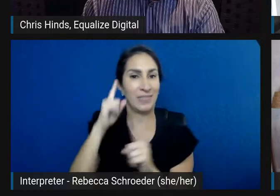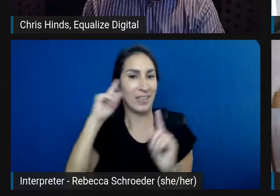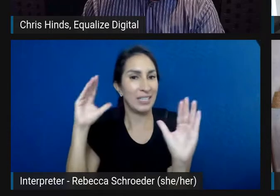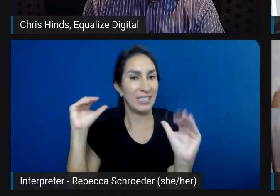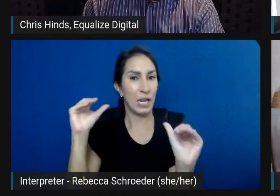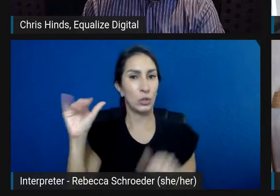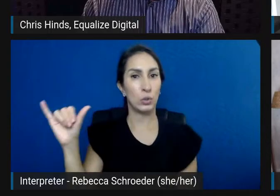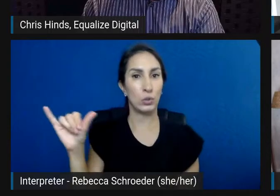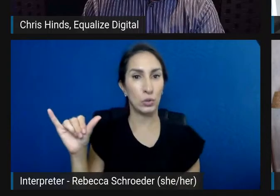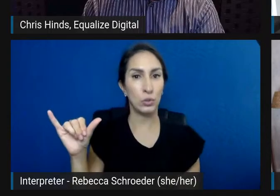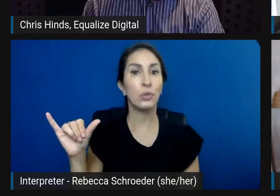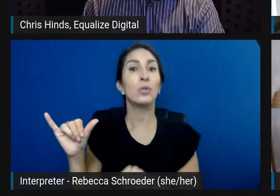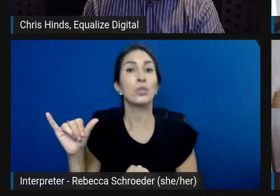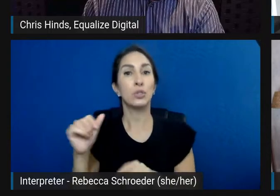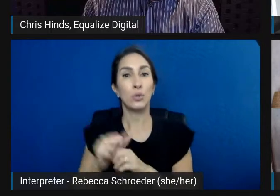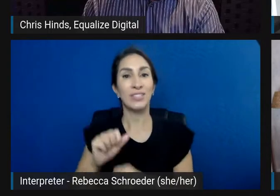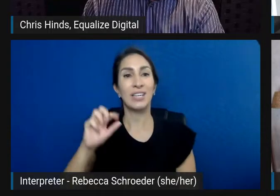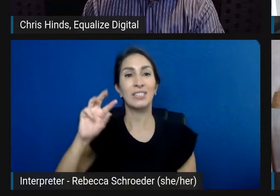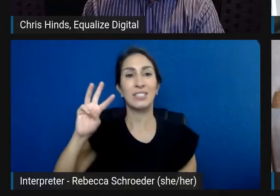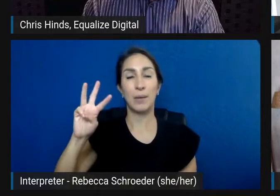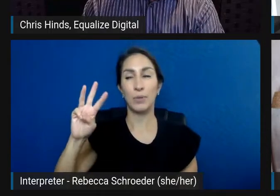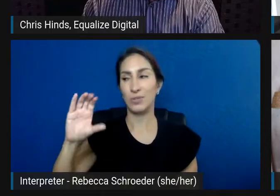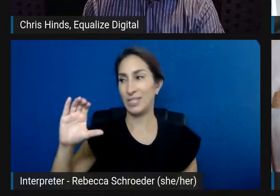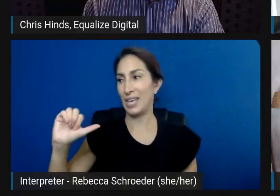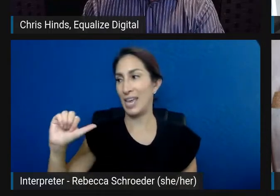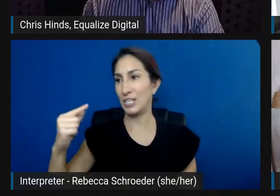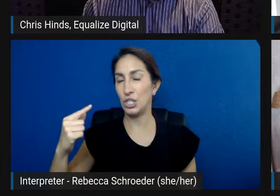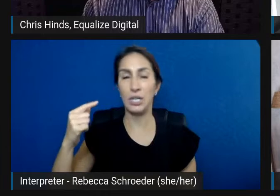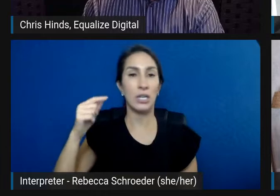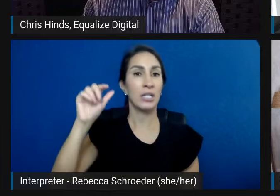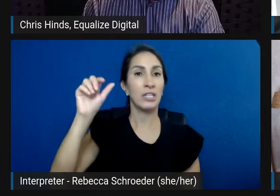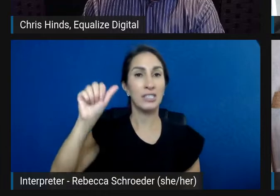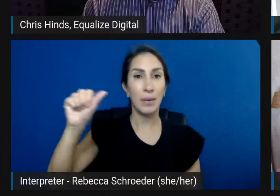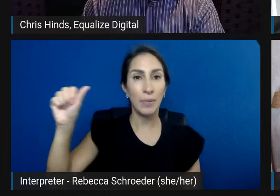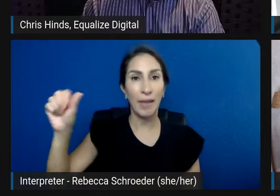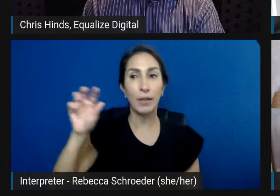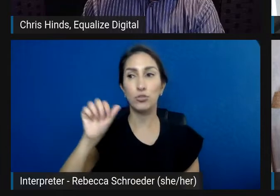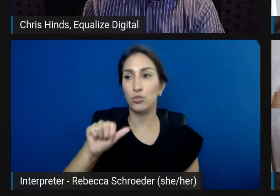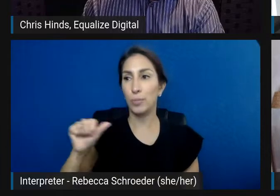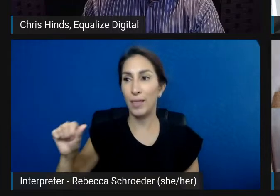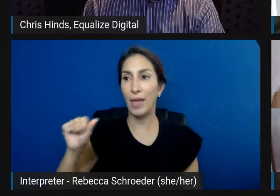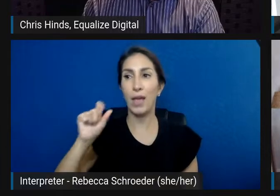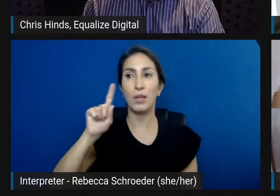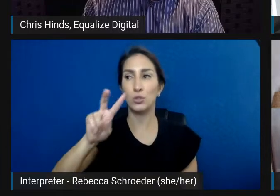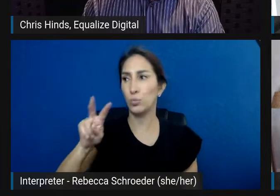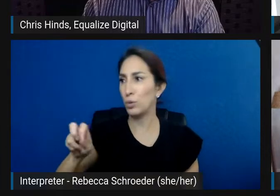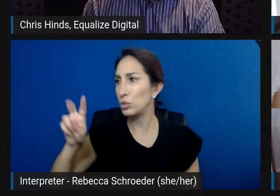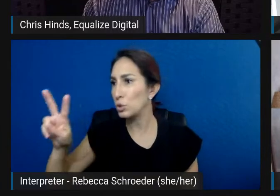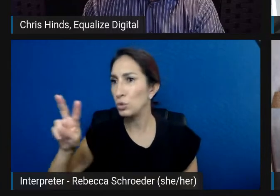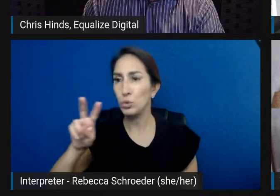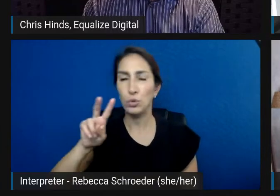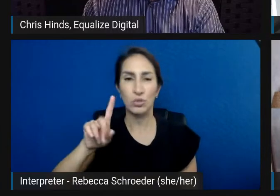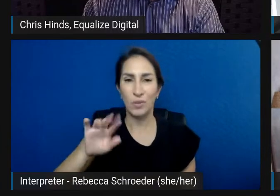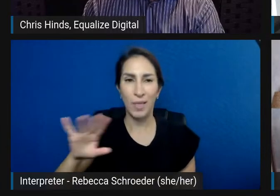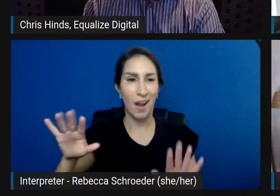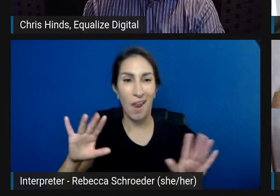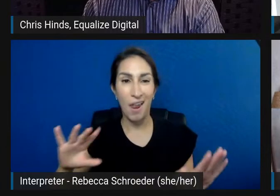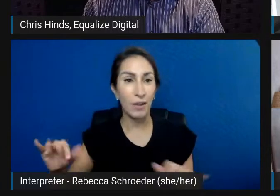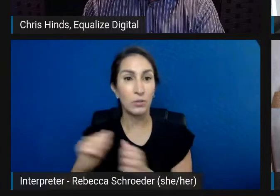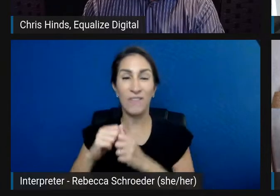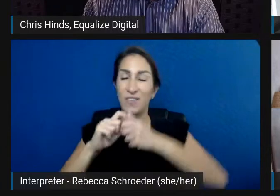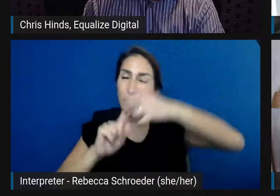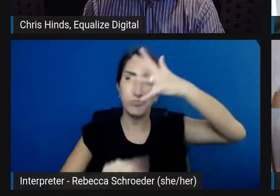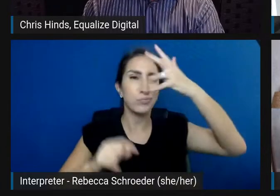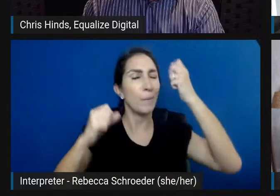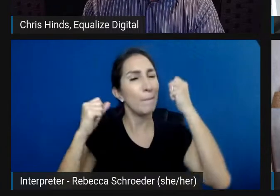this WCAG 2.1 AA, AAA, single A, 2.2, whatever, right? Like there's a lot of standards and